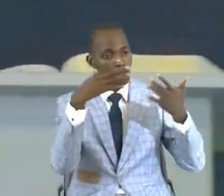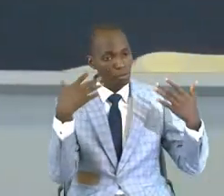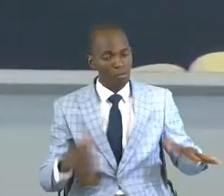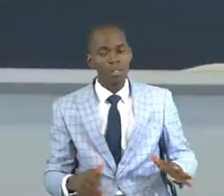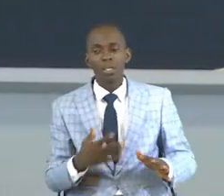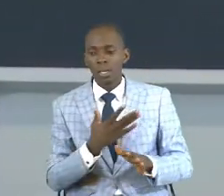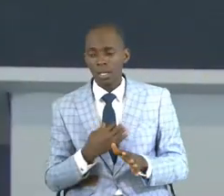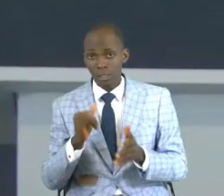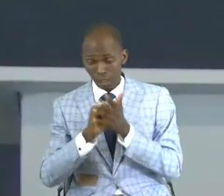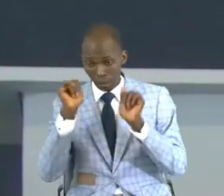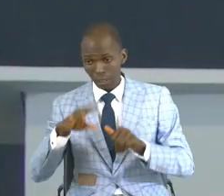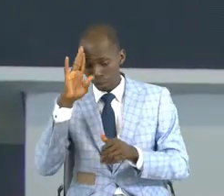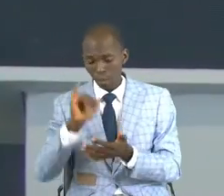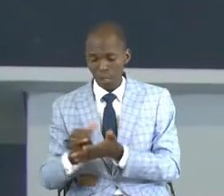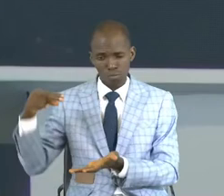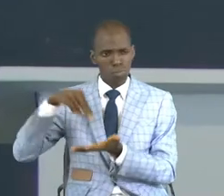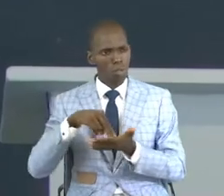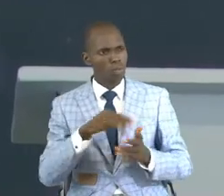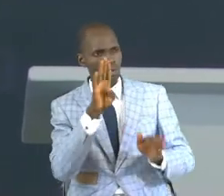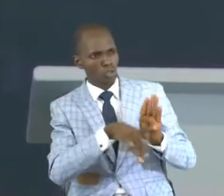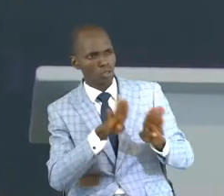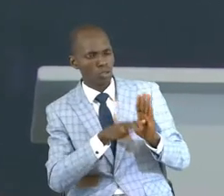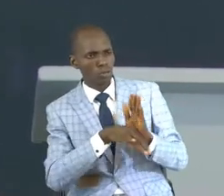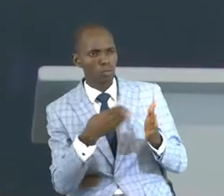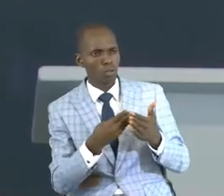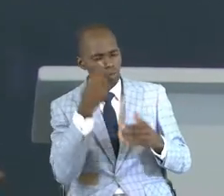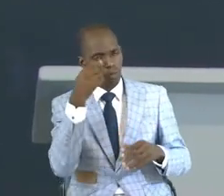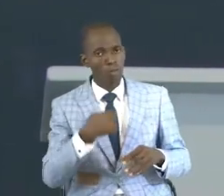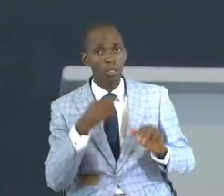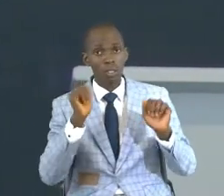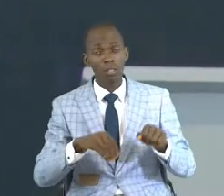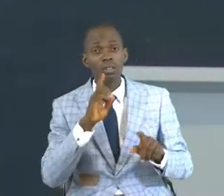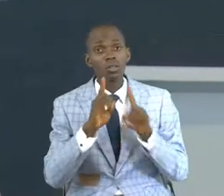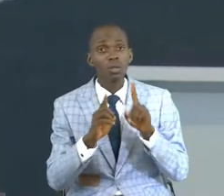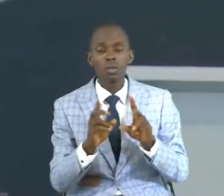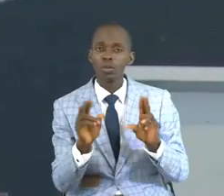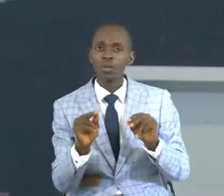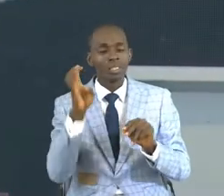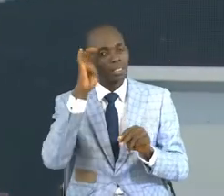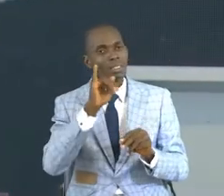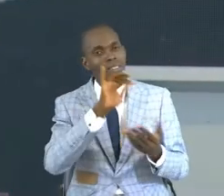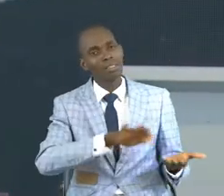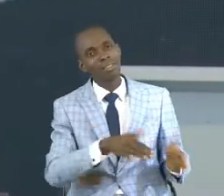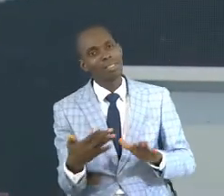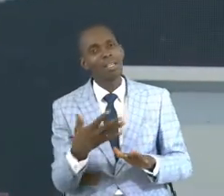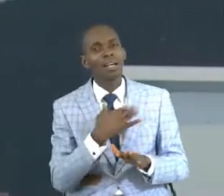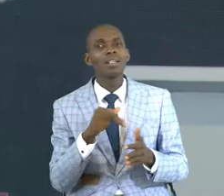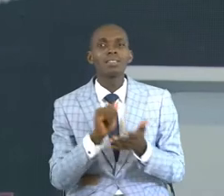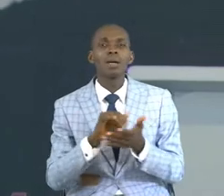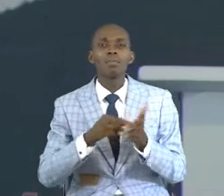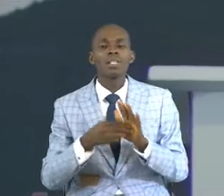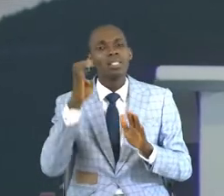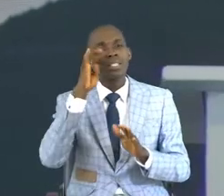the physical, he that is dead is freed from